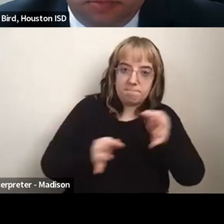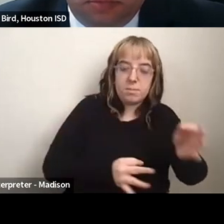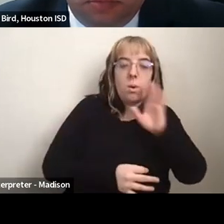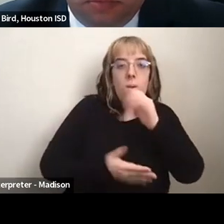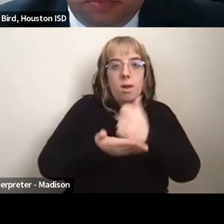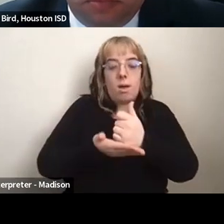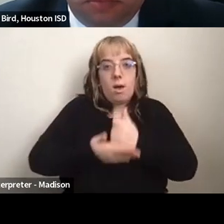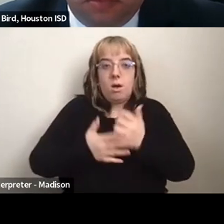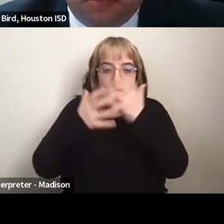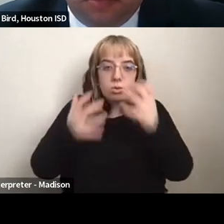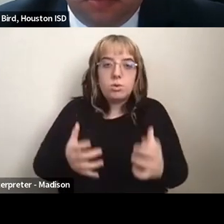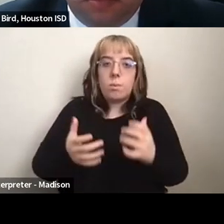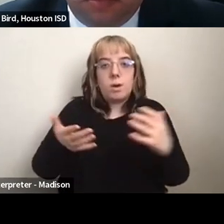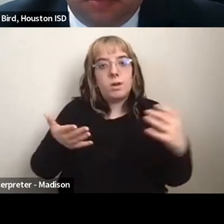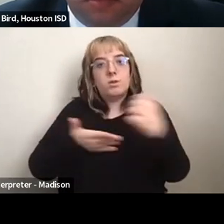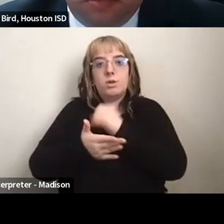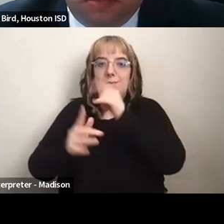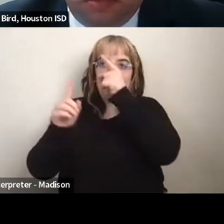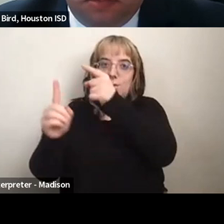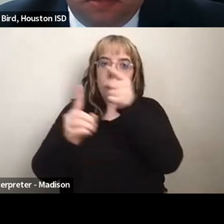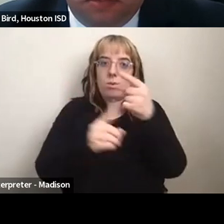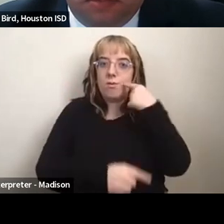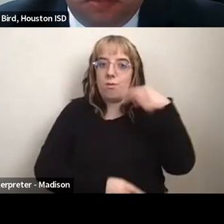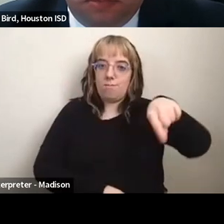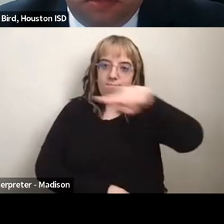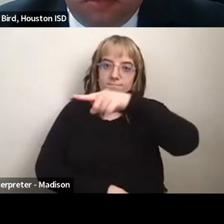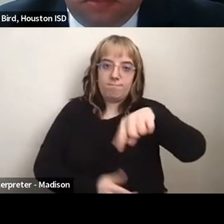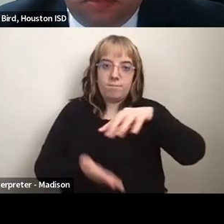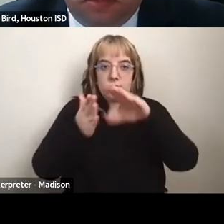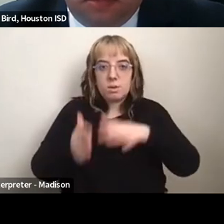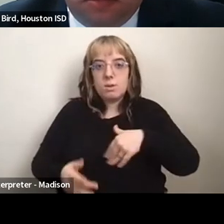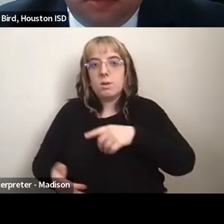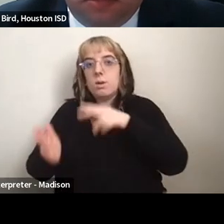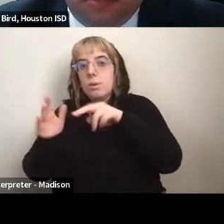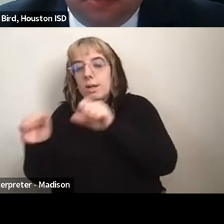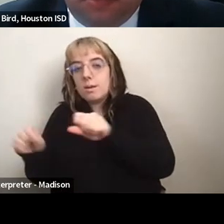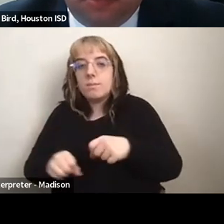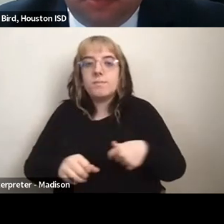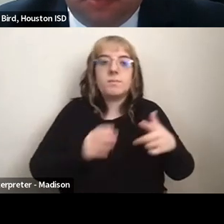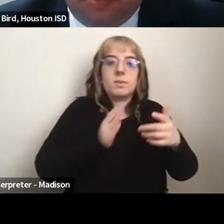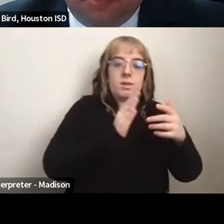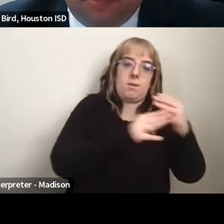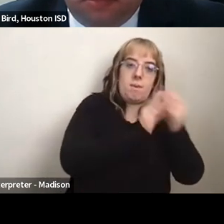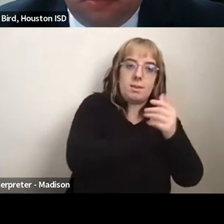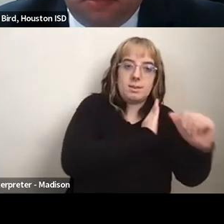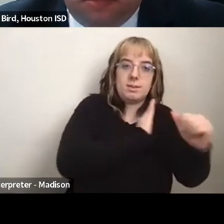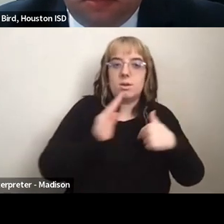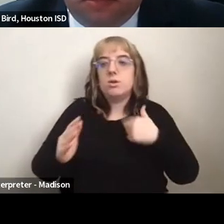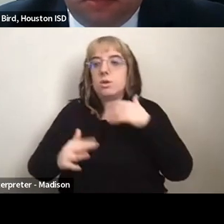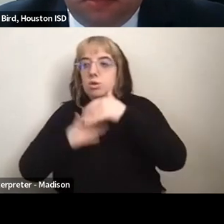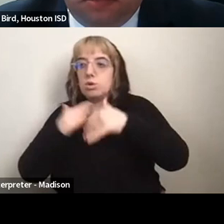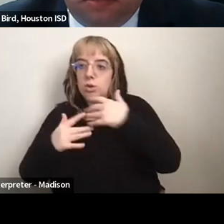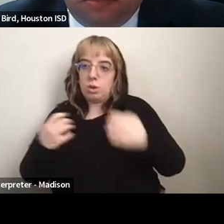us achieve these goals that we have for our students. And again, in literacy, numeracy, and social emotional learning. So I'm